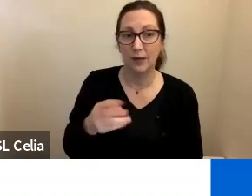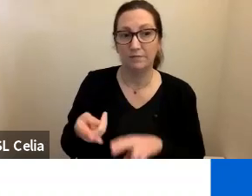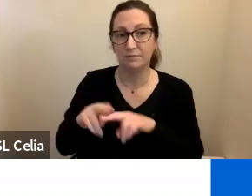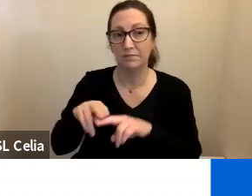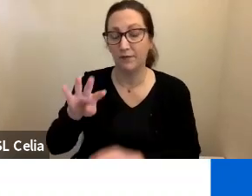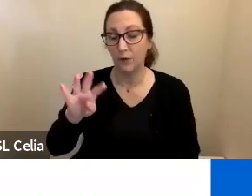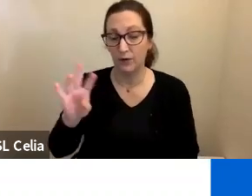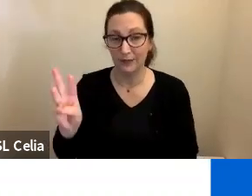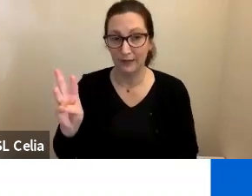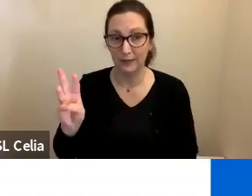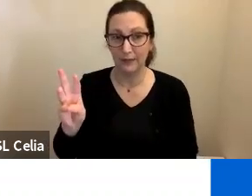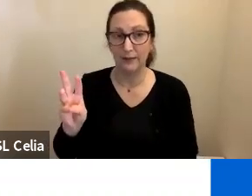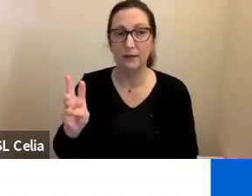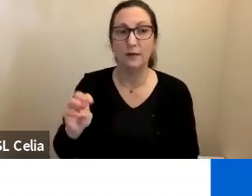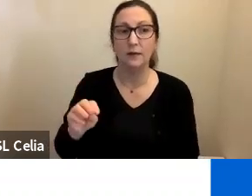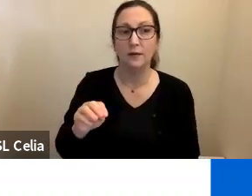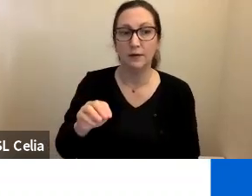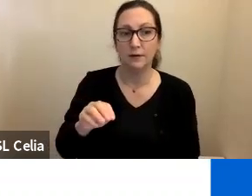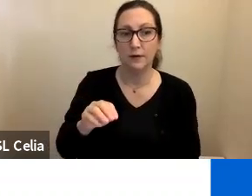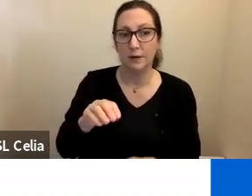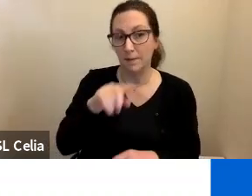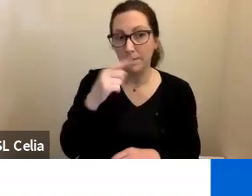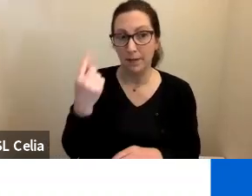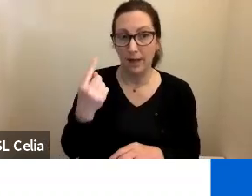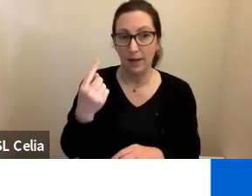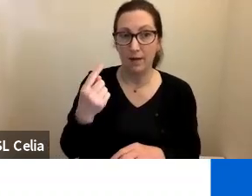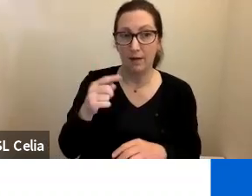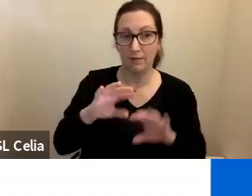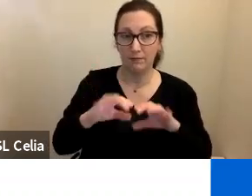our Black student population from 35 to 29%,